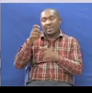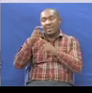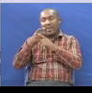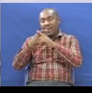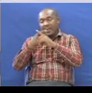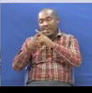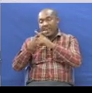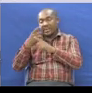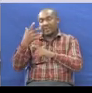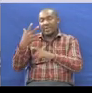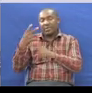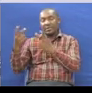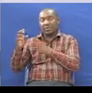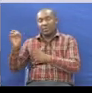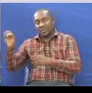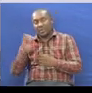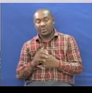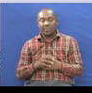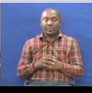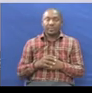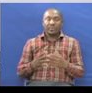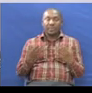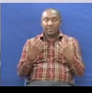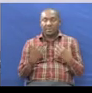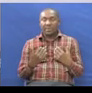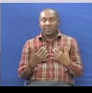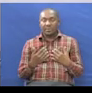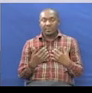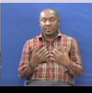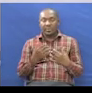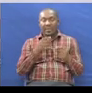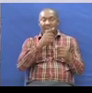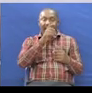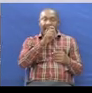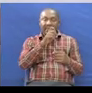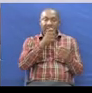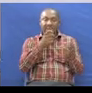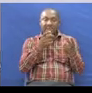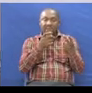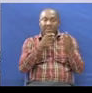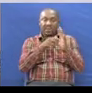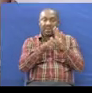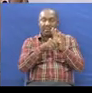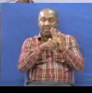x minus 2 should be equal to 0, of which this will give us x is equal to 2, or